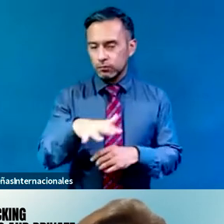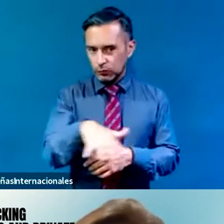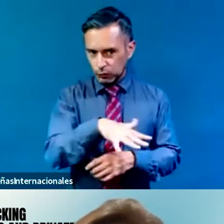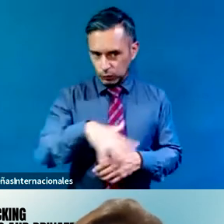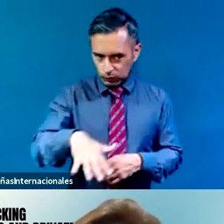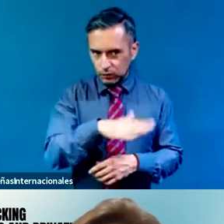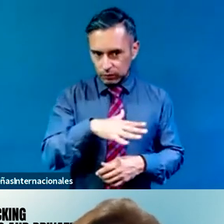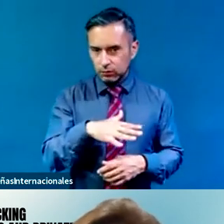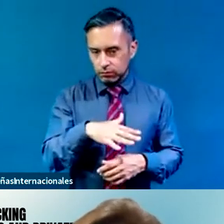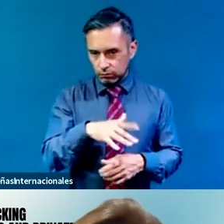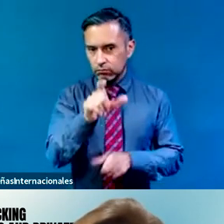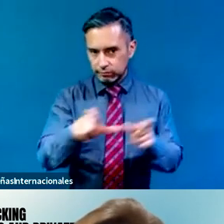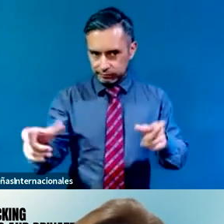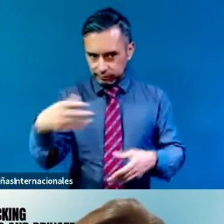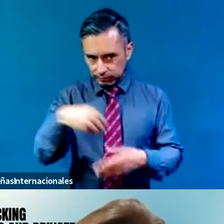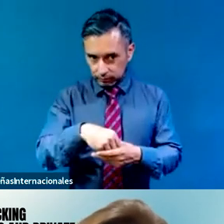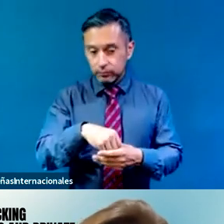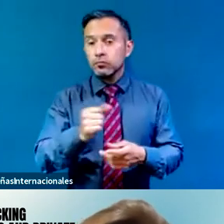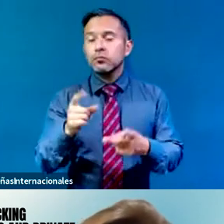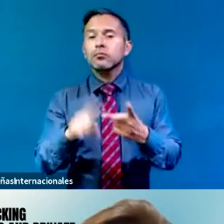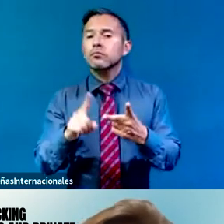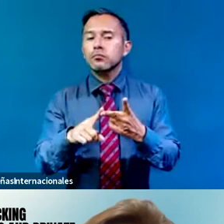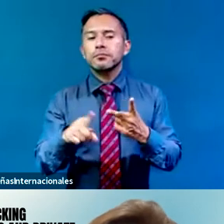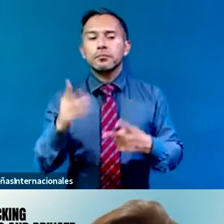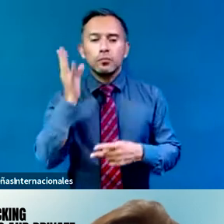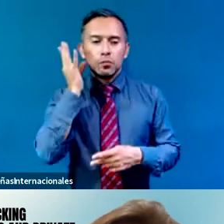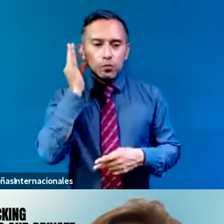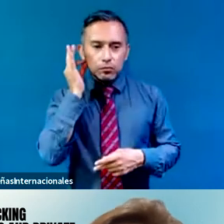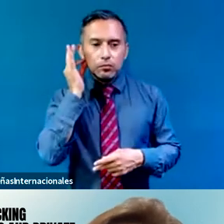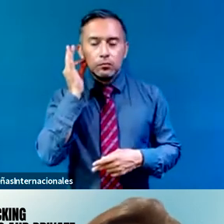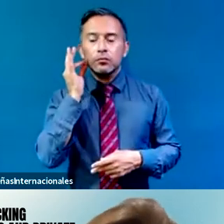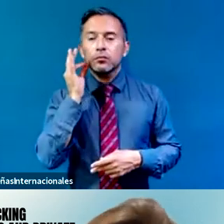Women Builders of Digital Economies. First, under the